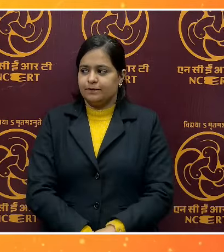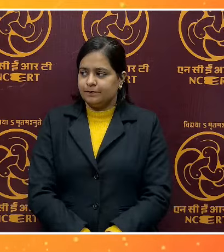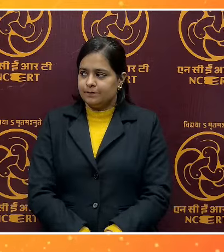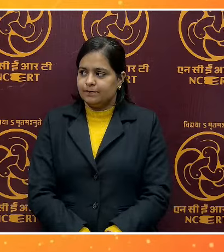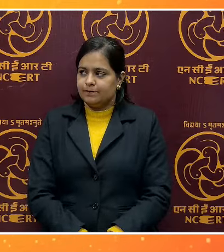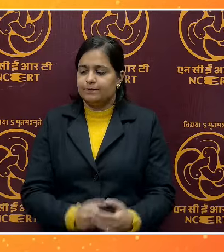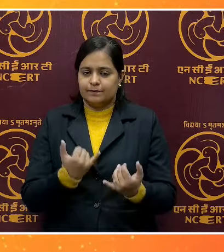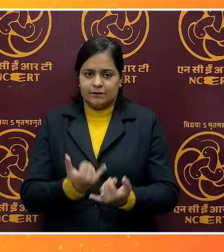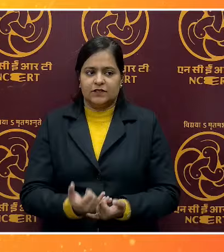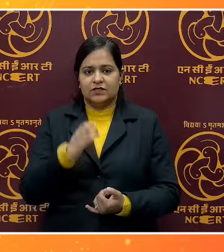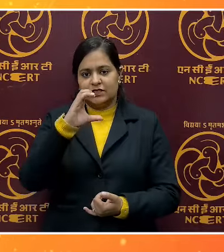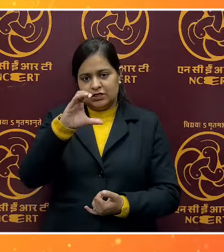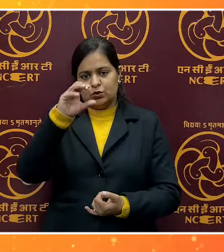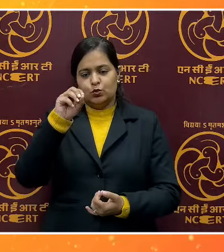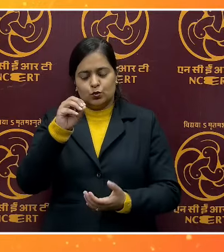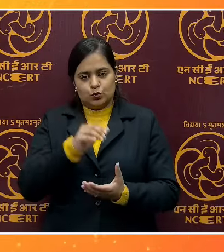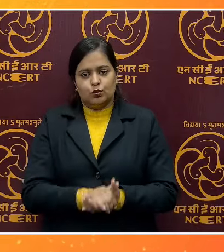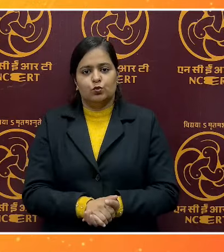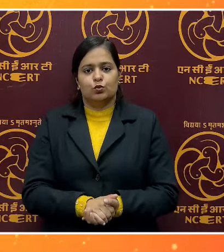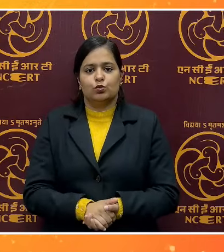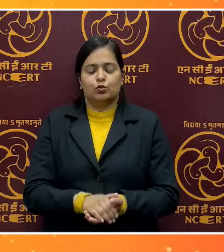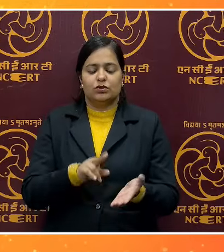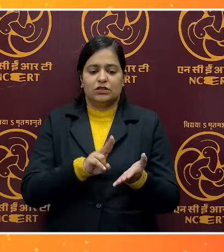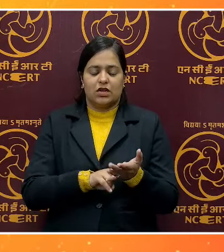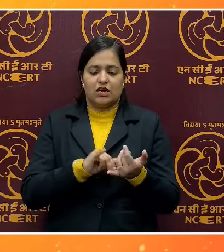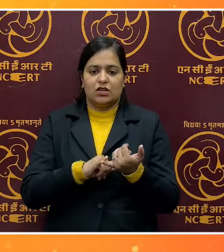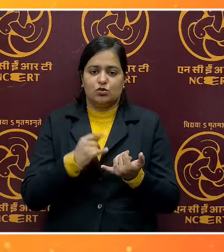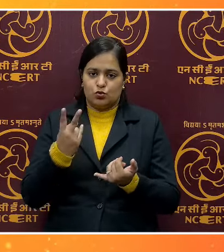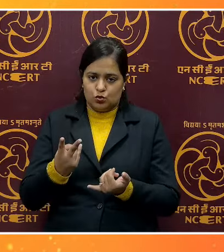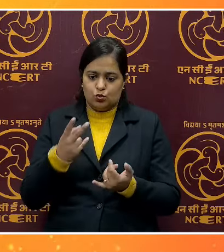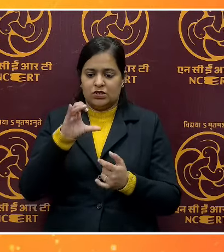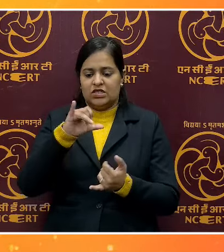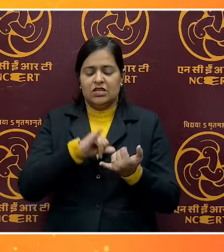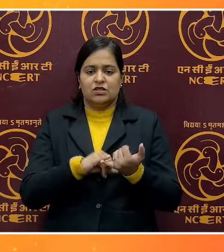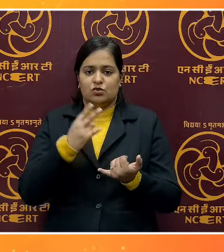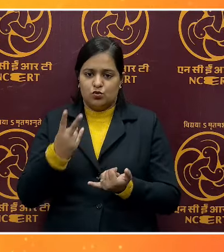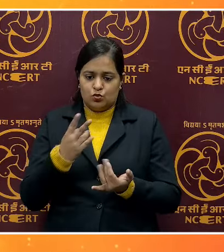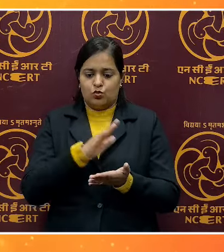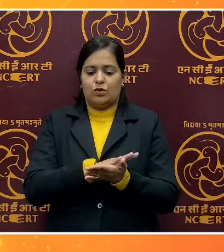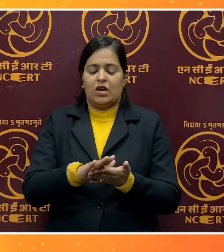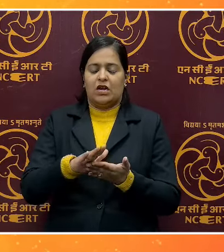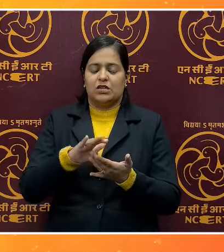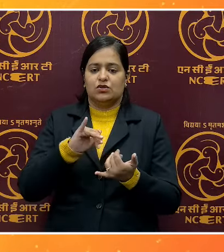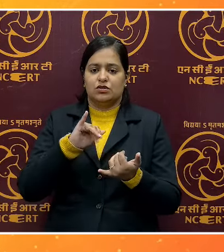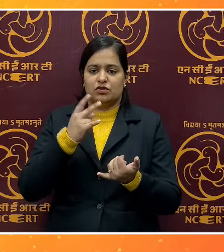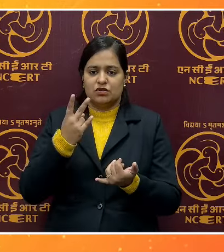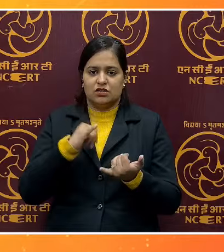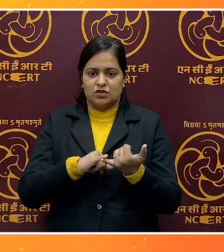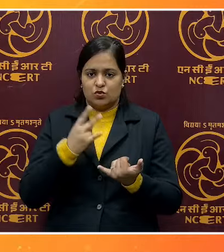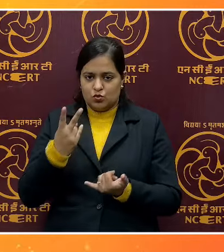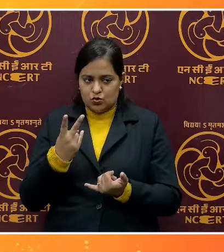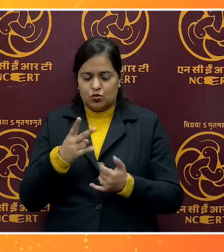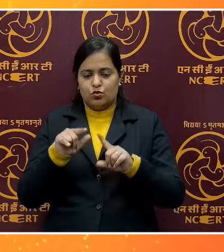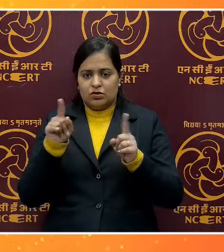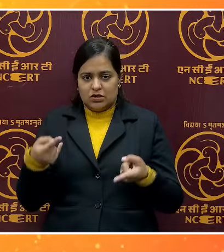is CO, NH2, CH2, CH2, NH2 whole thrice. This is ethylene